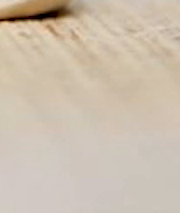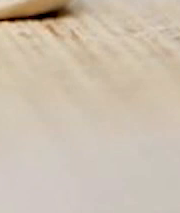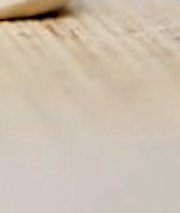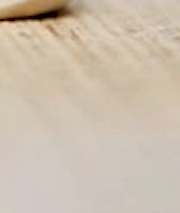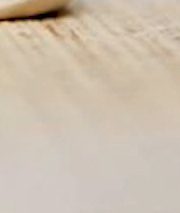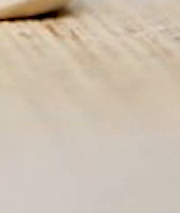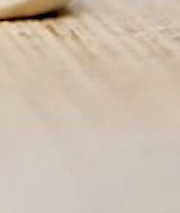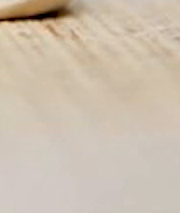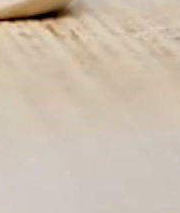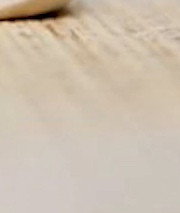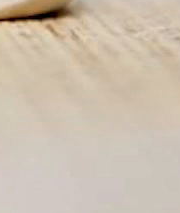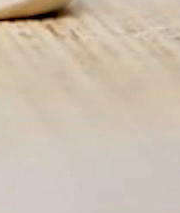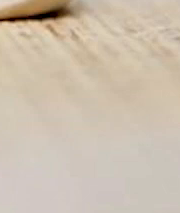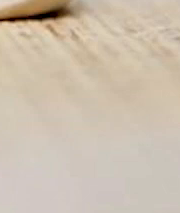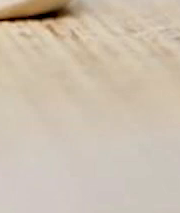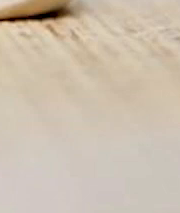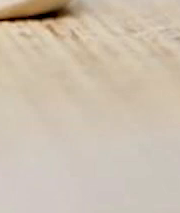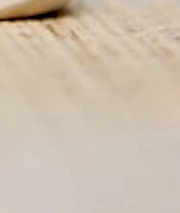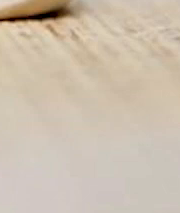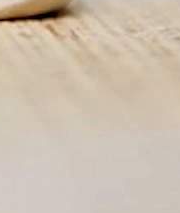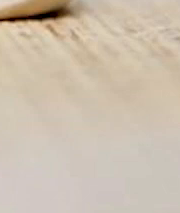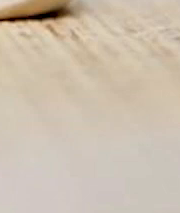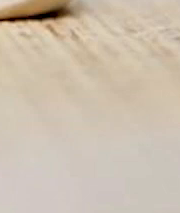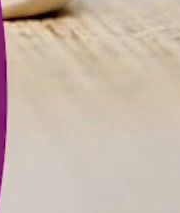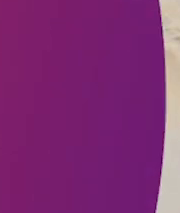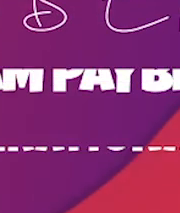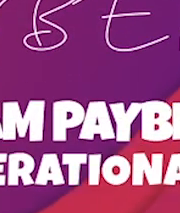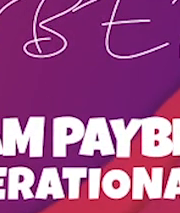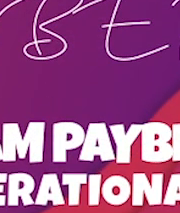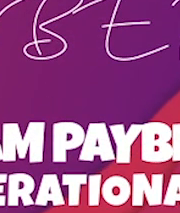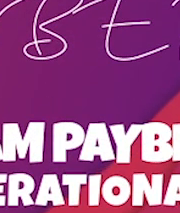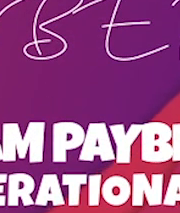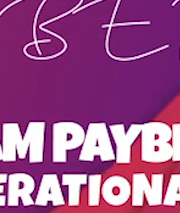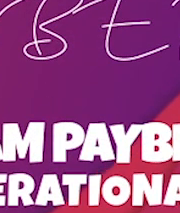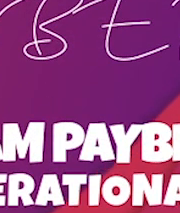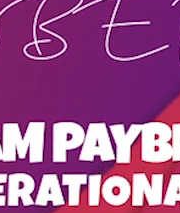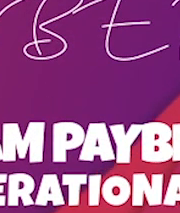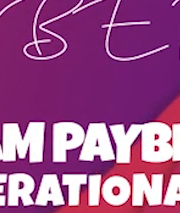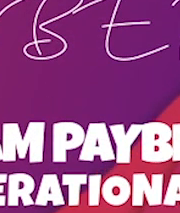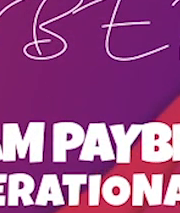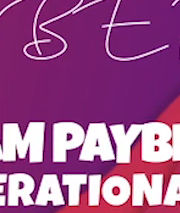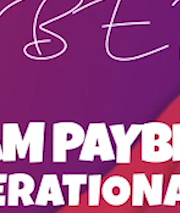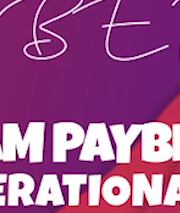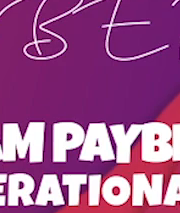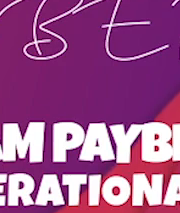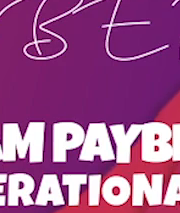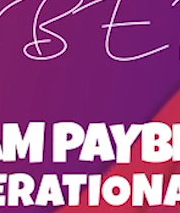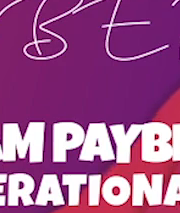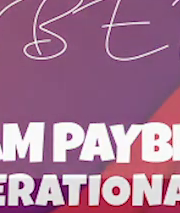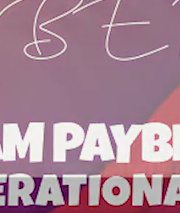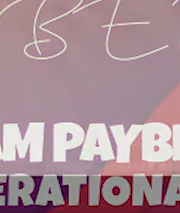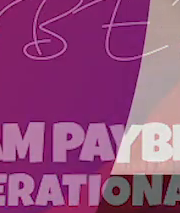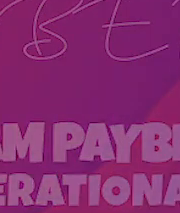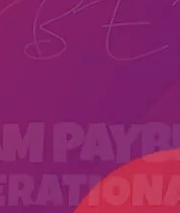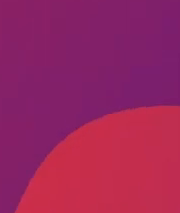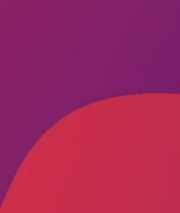of CITAM, just write offering in the account space. Please remember that all the other CITAM paper numbers remain operational.